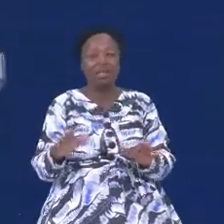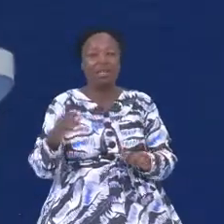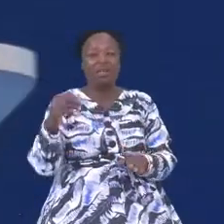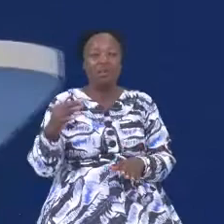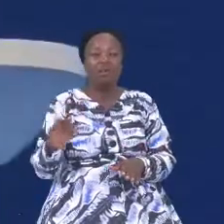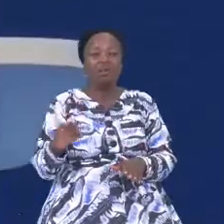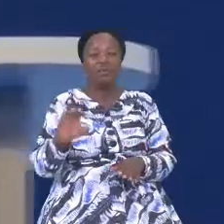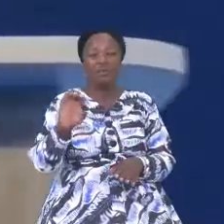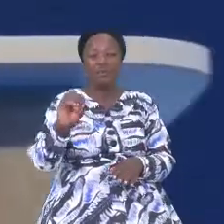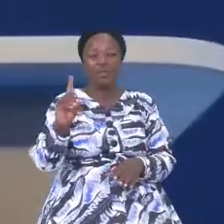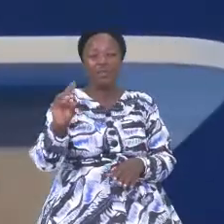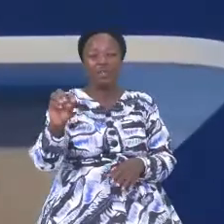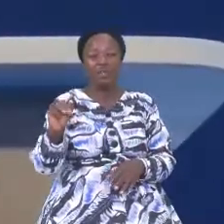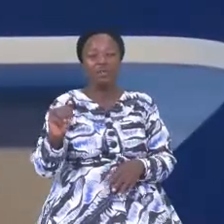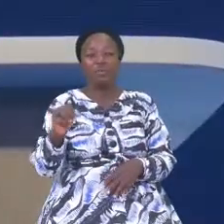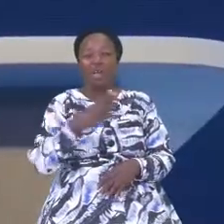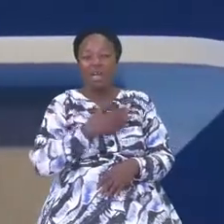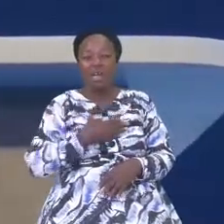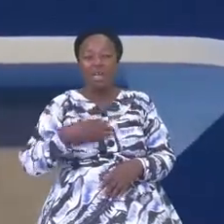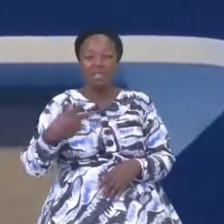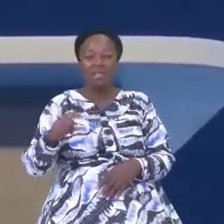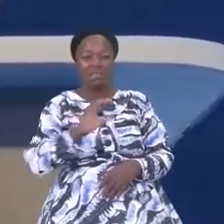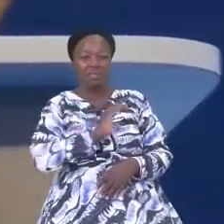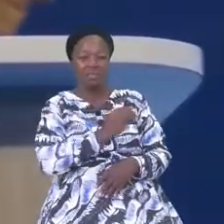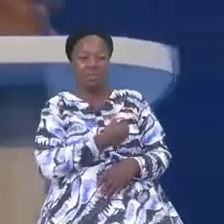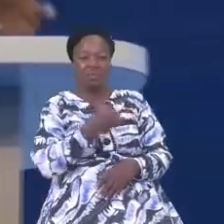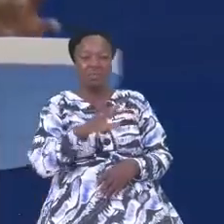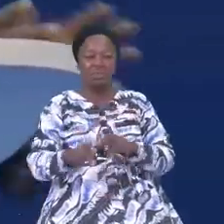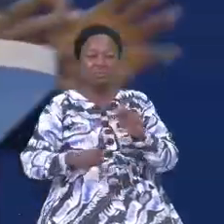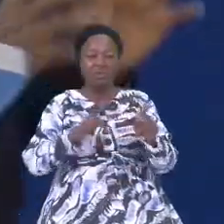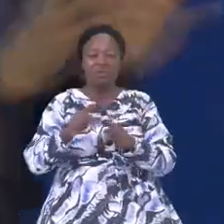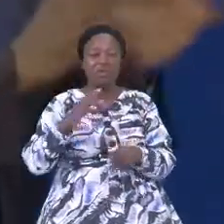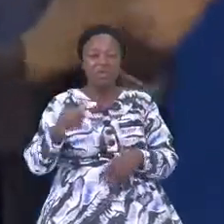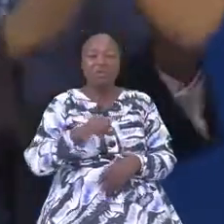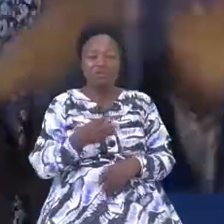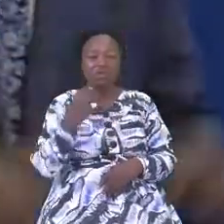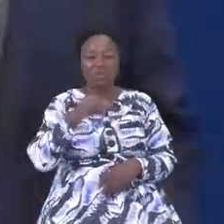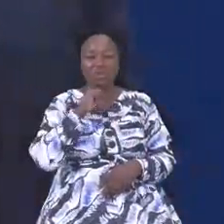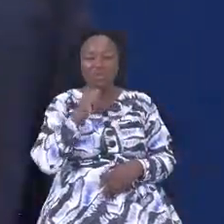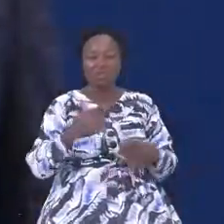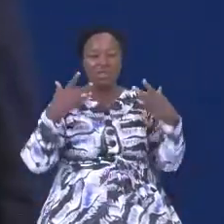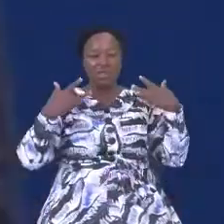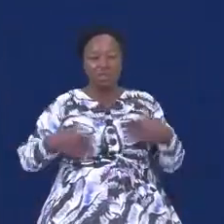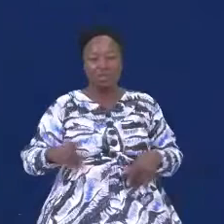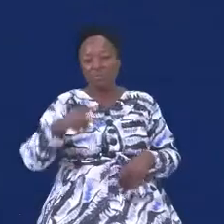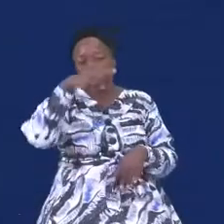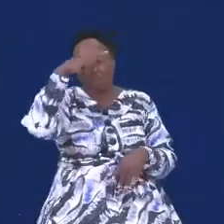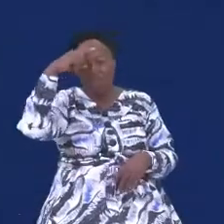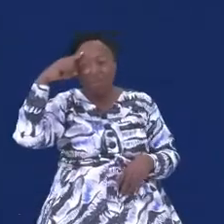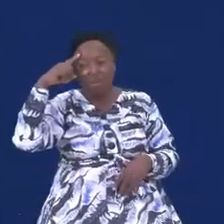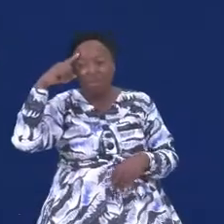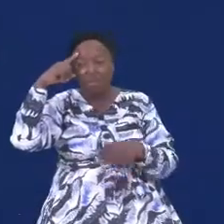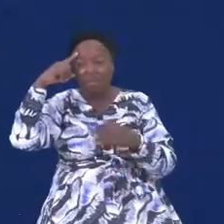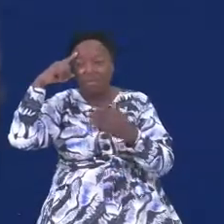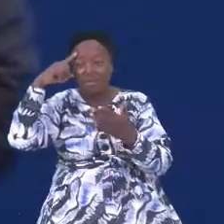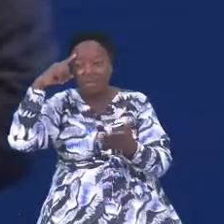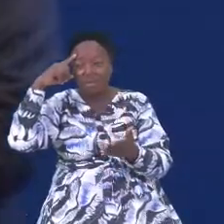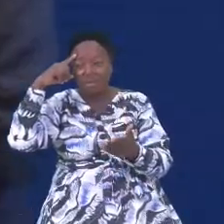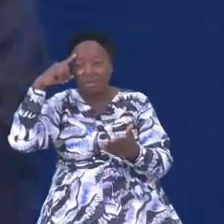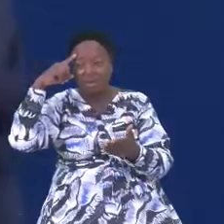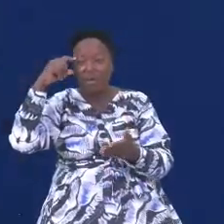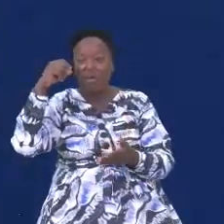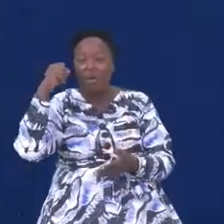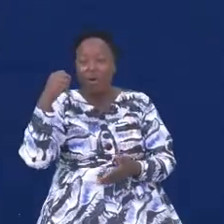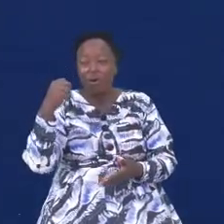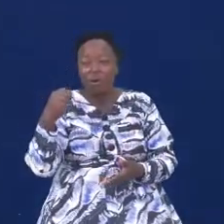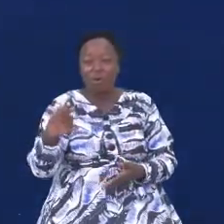soul of the people was much discouraged because of the way. What happened